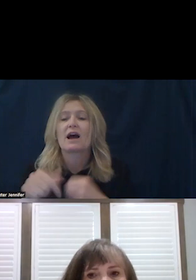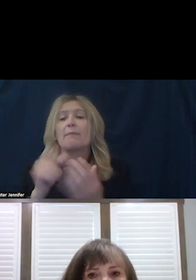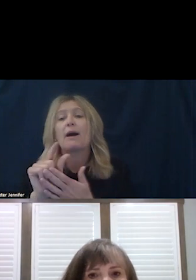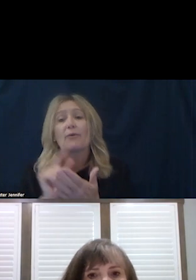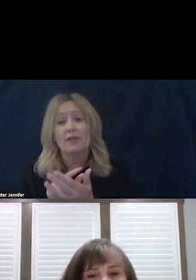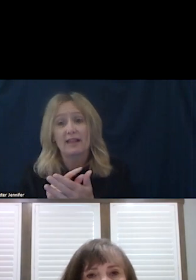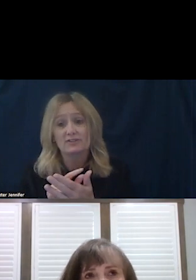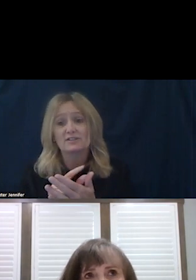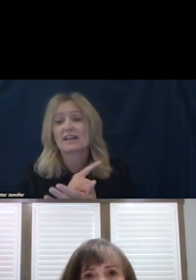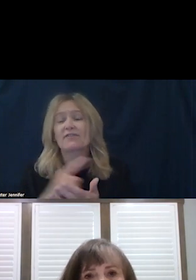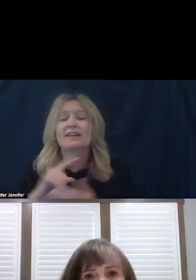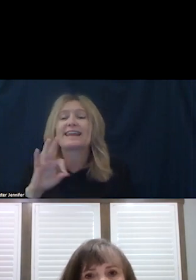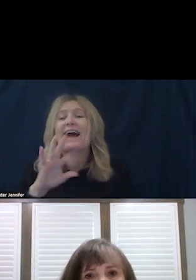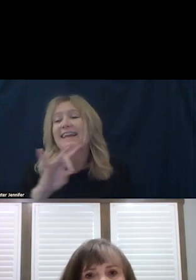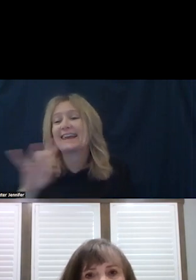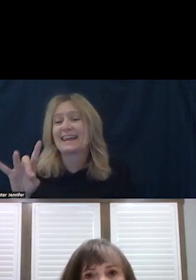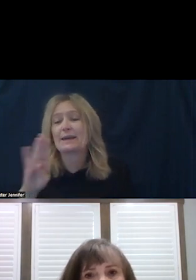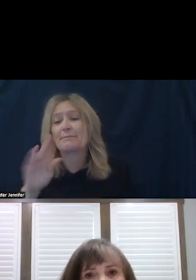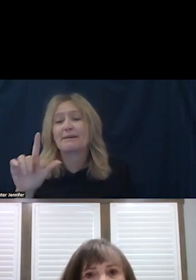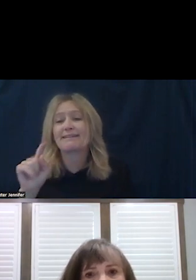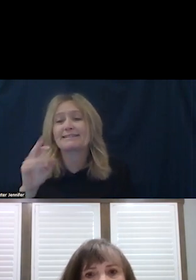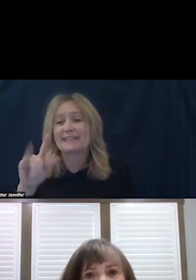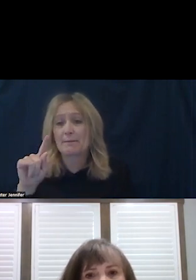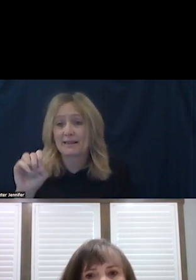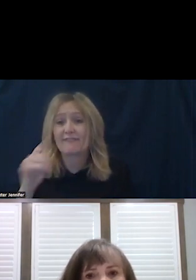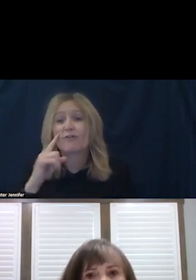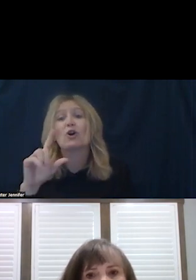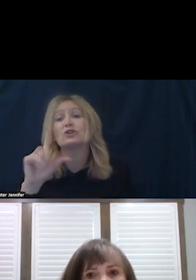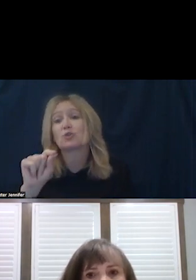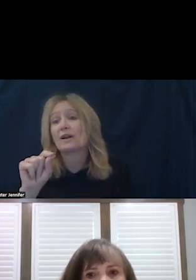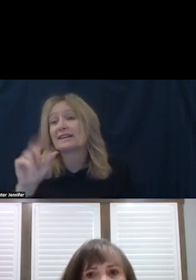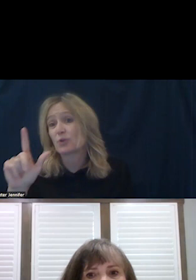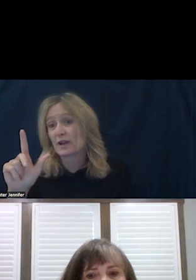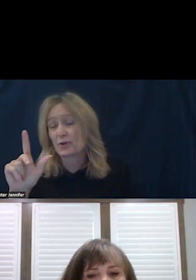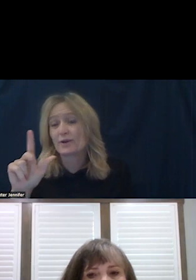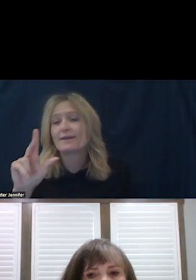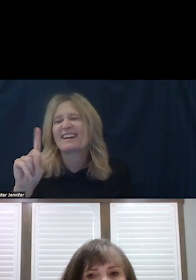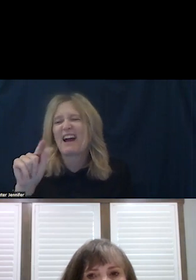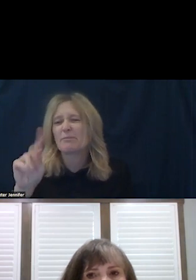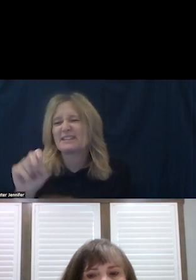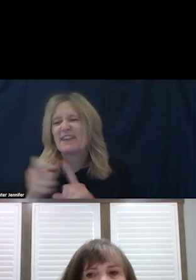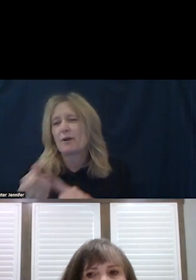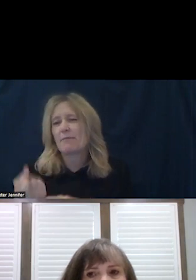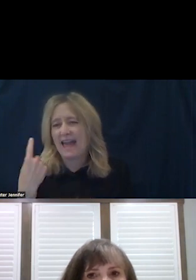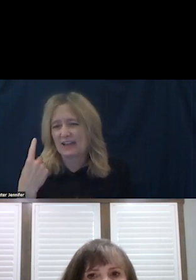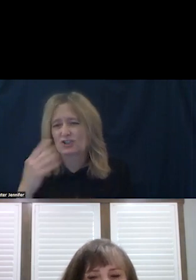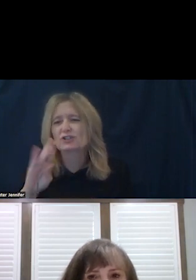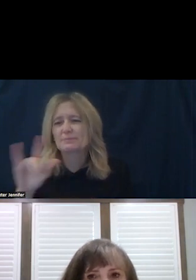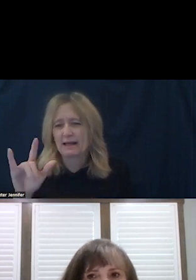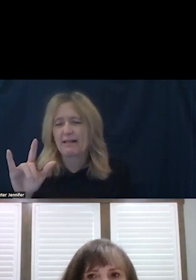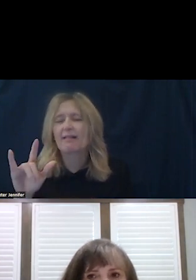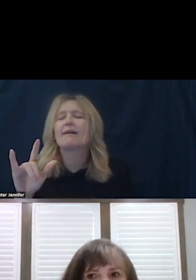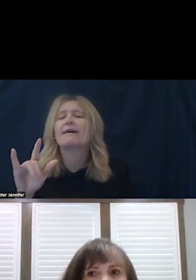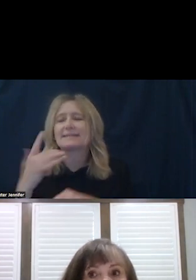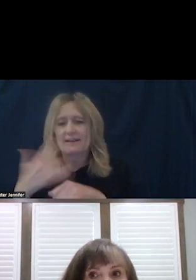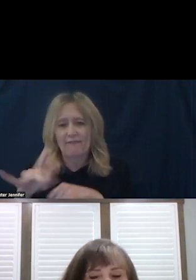the 988 model bill template for 2023, which is an update to last year's model bill, is also